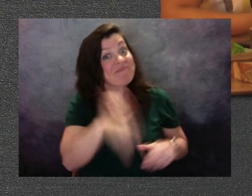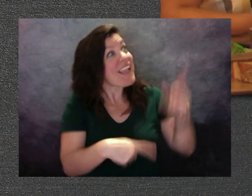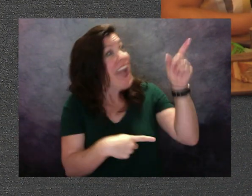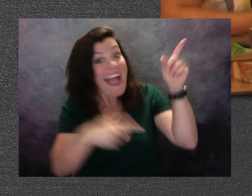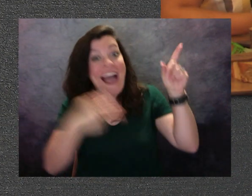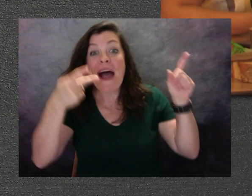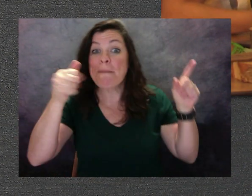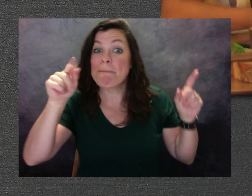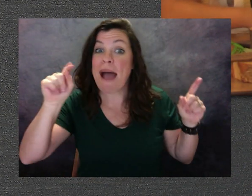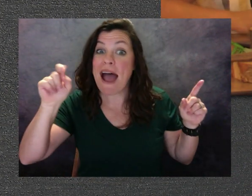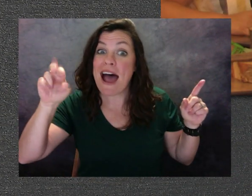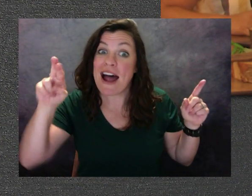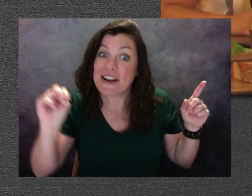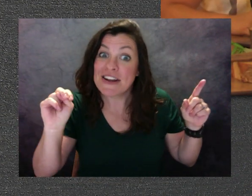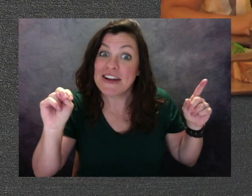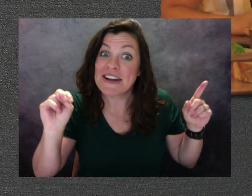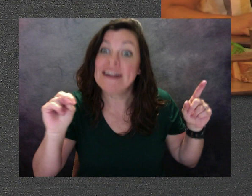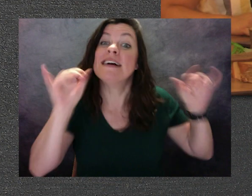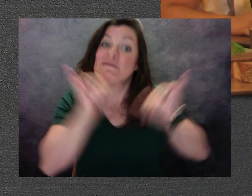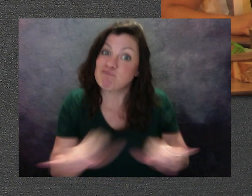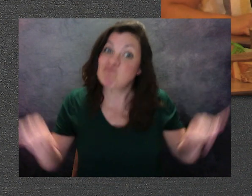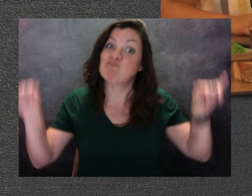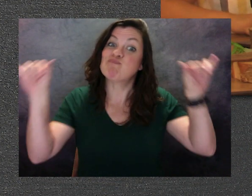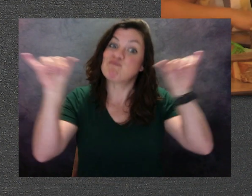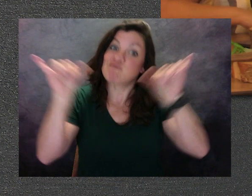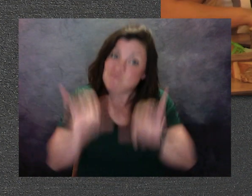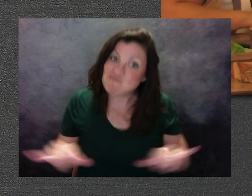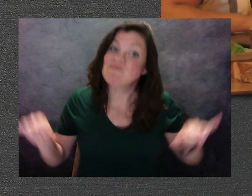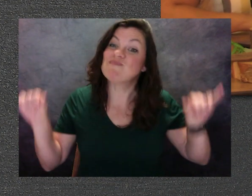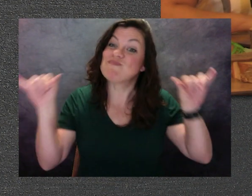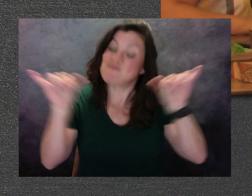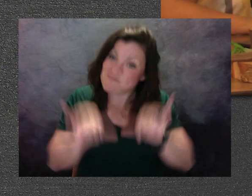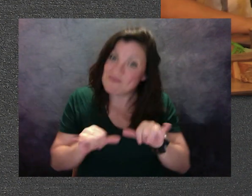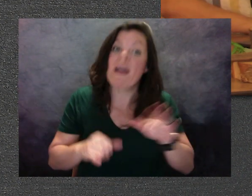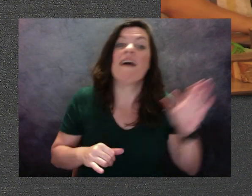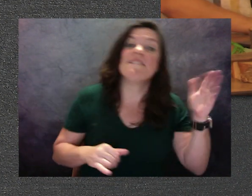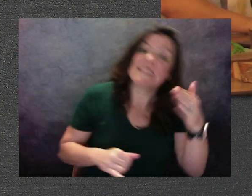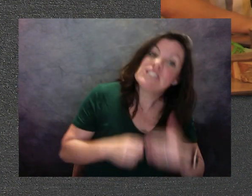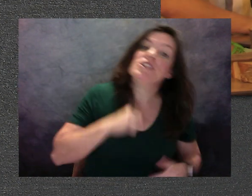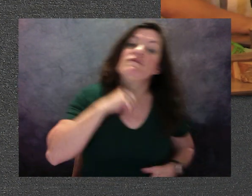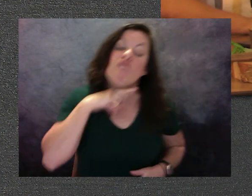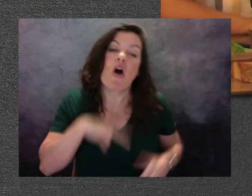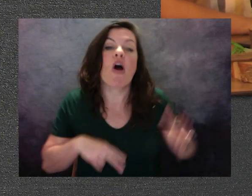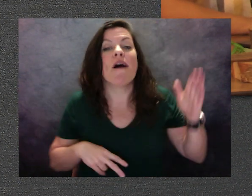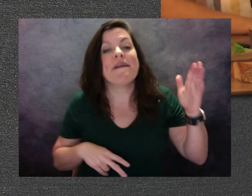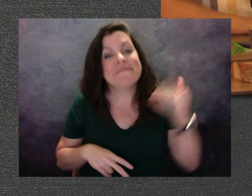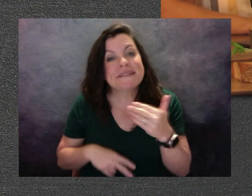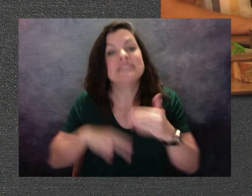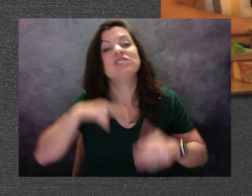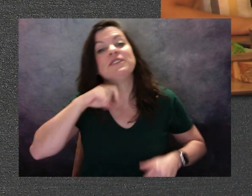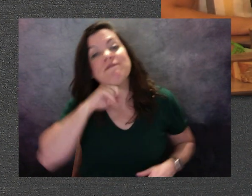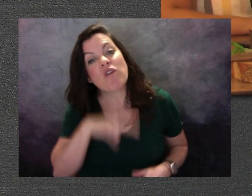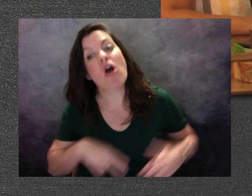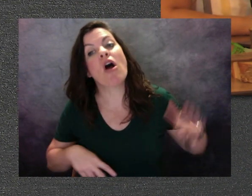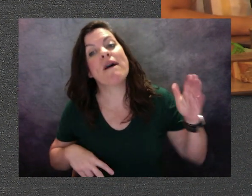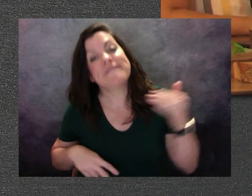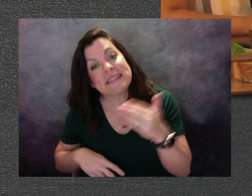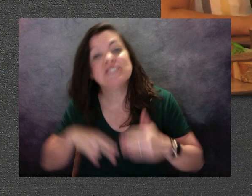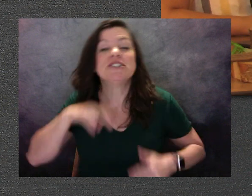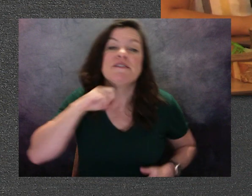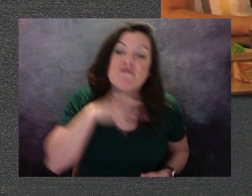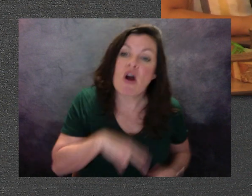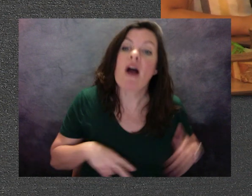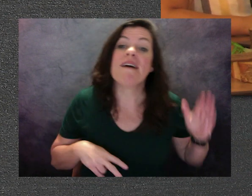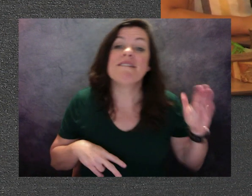like fish, frog, fish, frog, fish, frog, fish, frog.